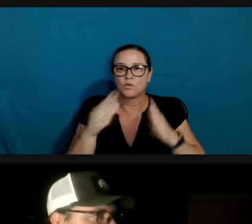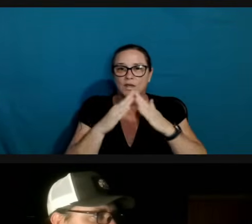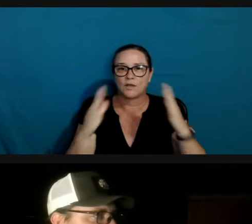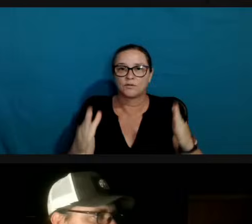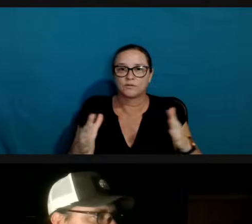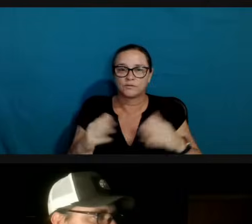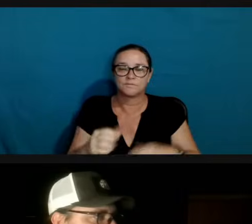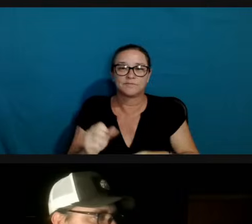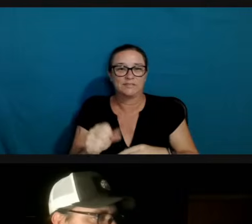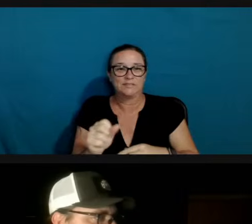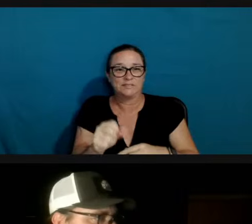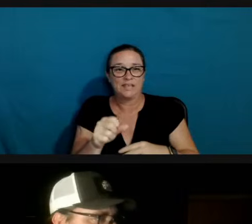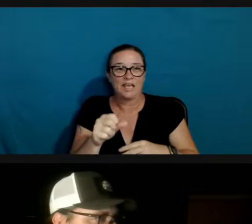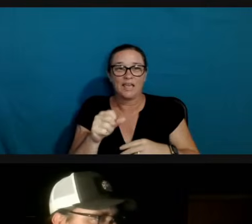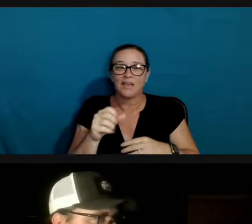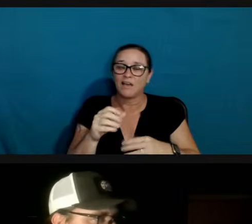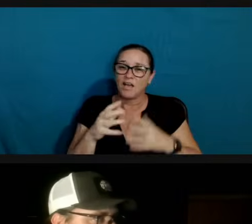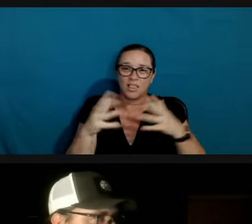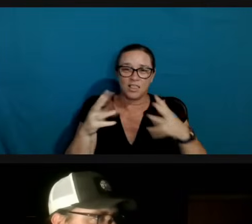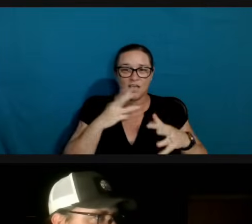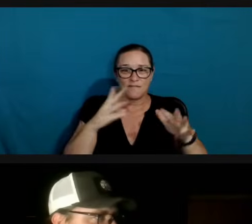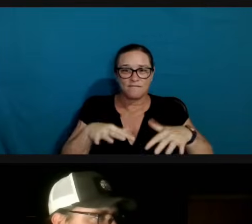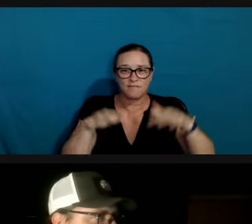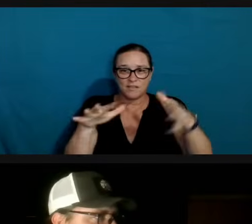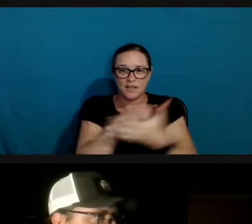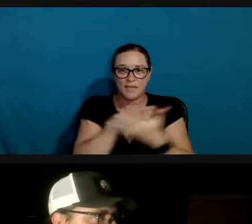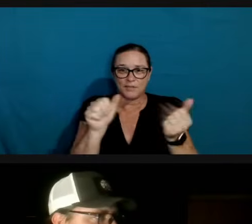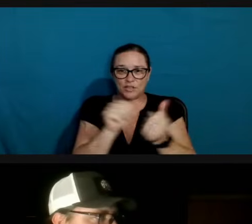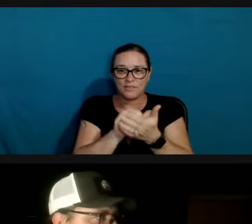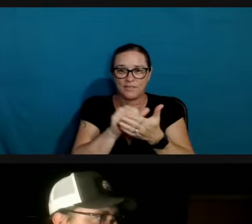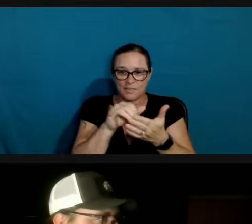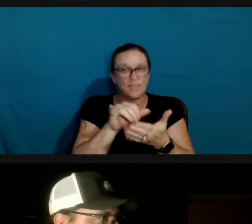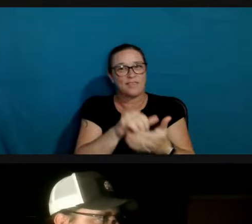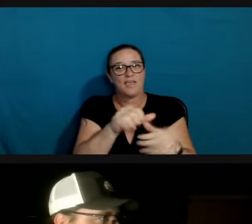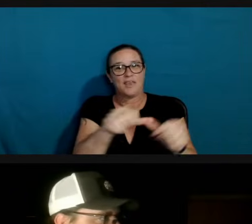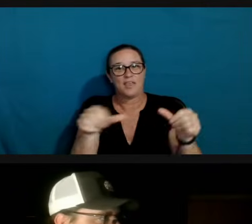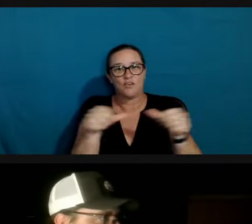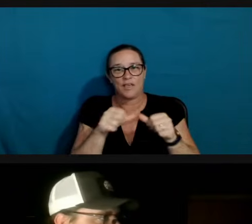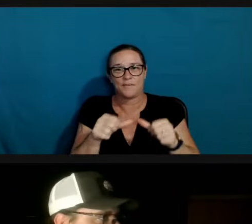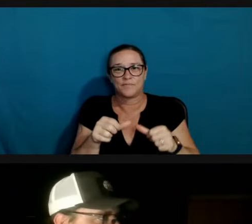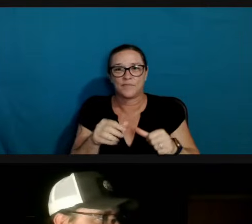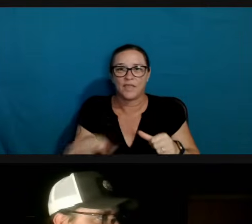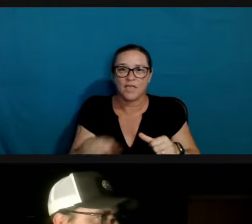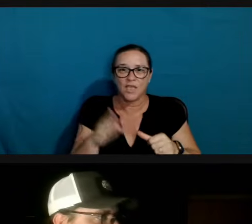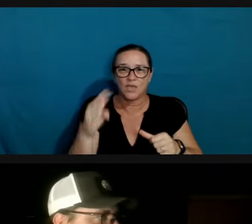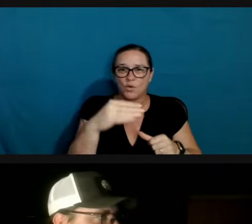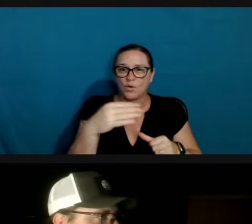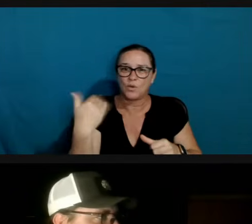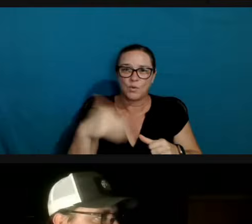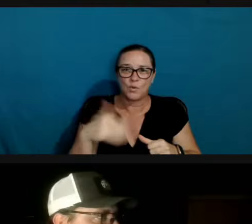But yeah, probably lots of flood damage in that area due to this. And just look at that cut. It's kind of crazy.